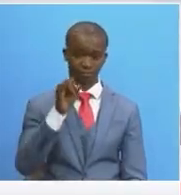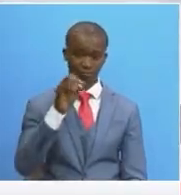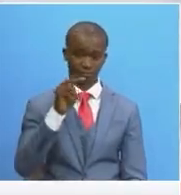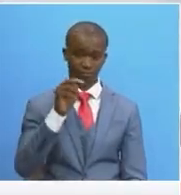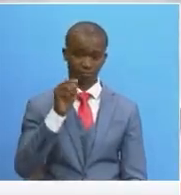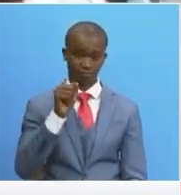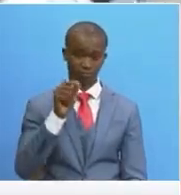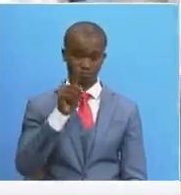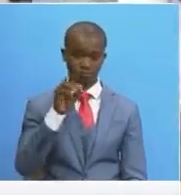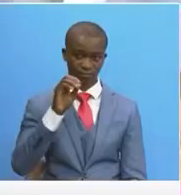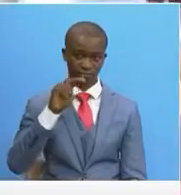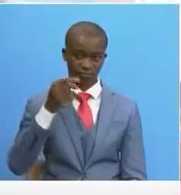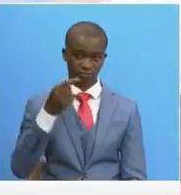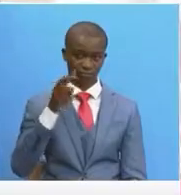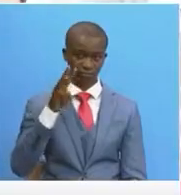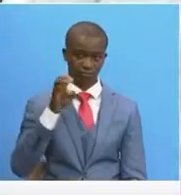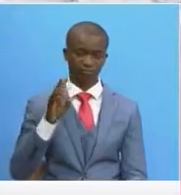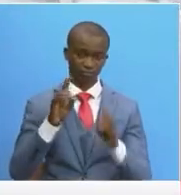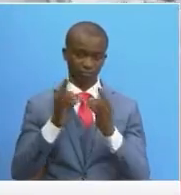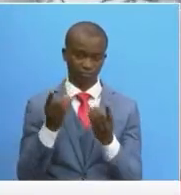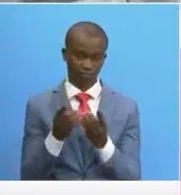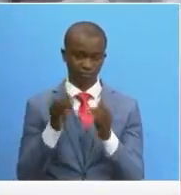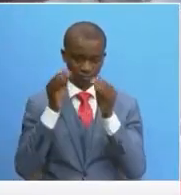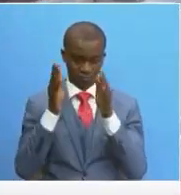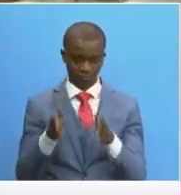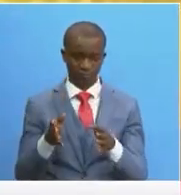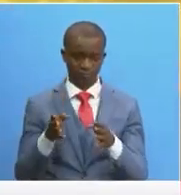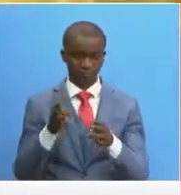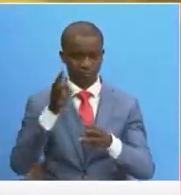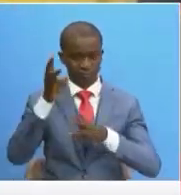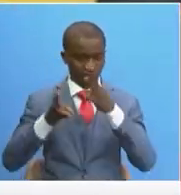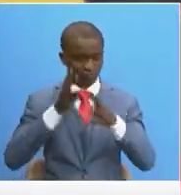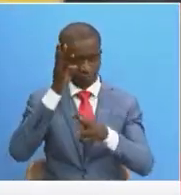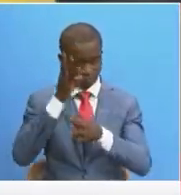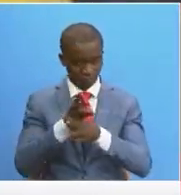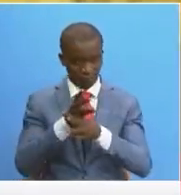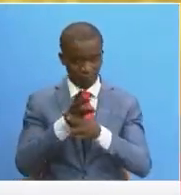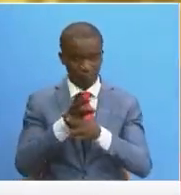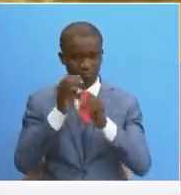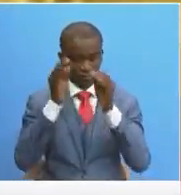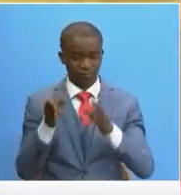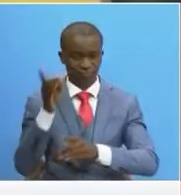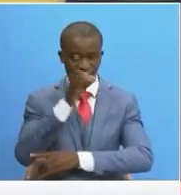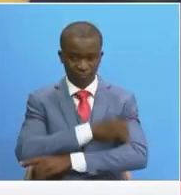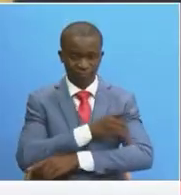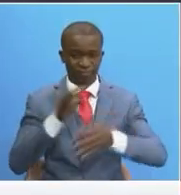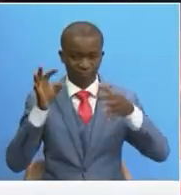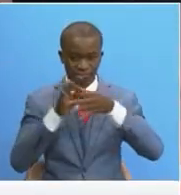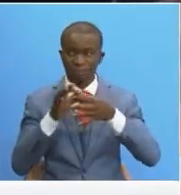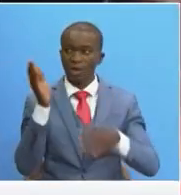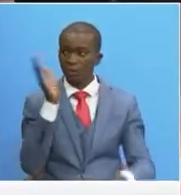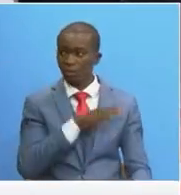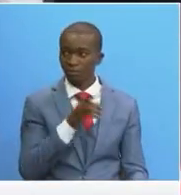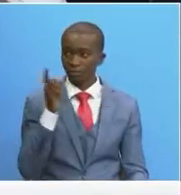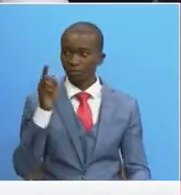in commemorating their day under the theme, Valuing Teacher Voices Towards a New Social Contract for Education. This year's